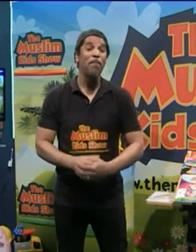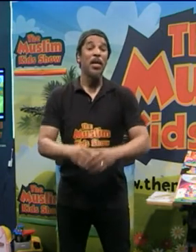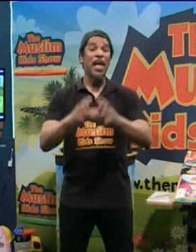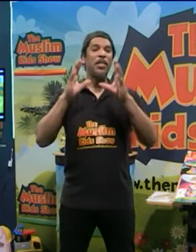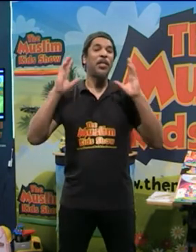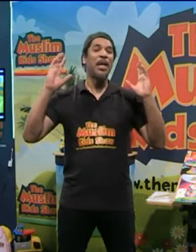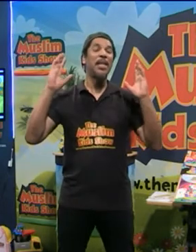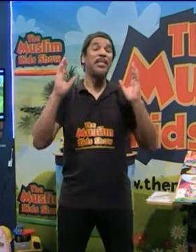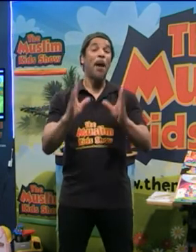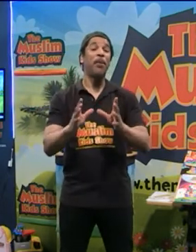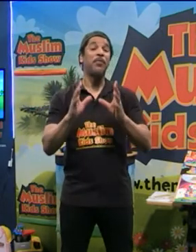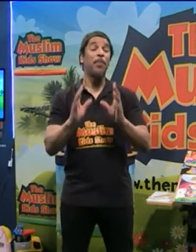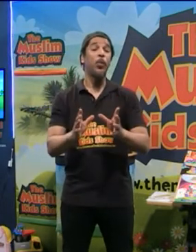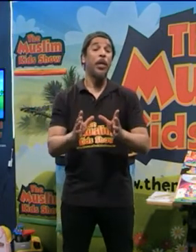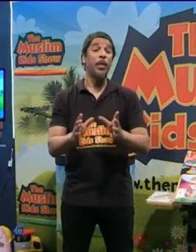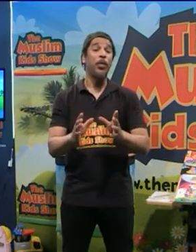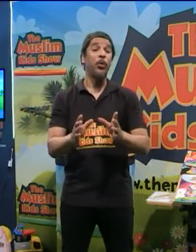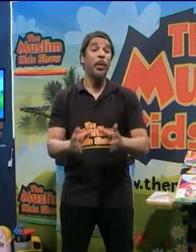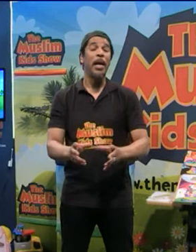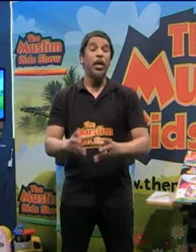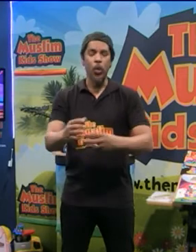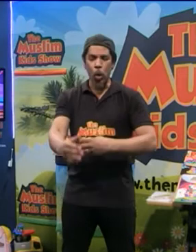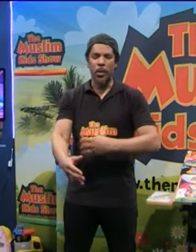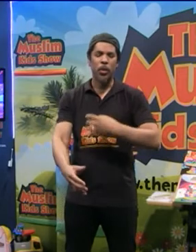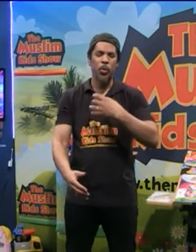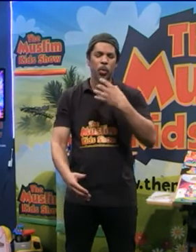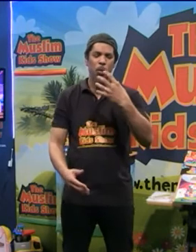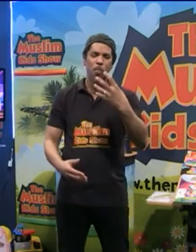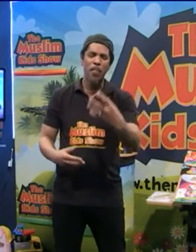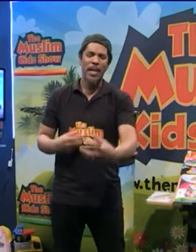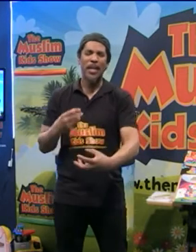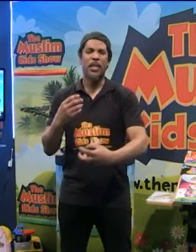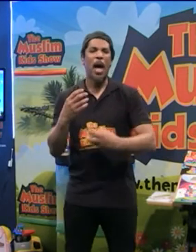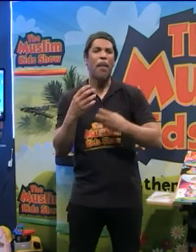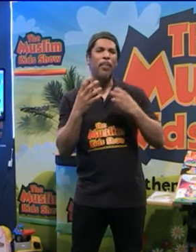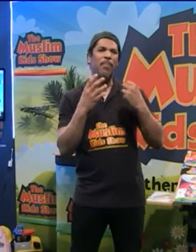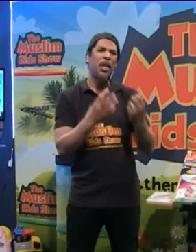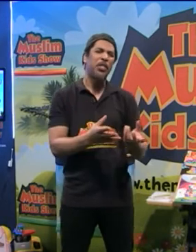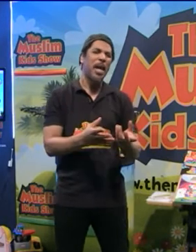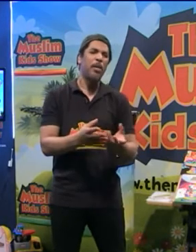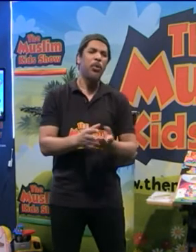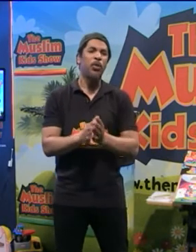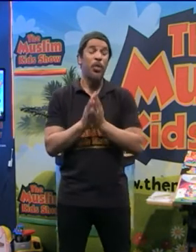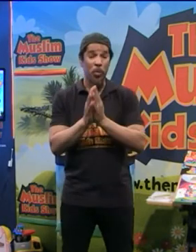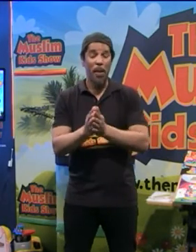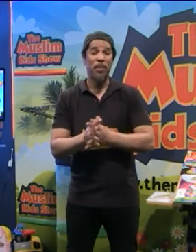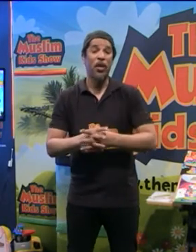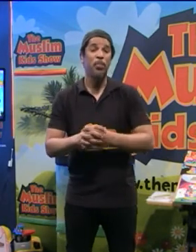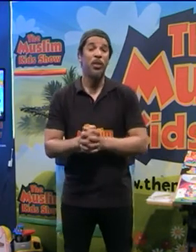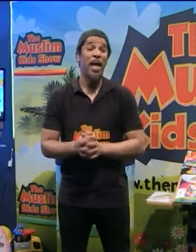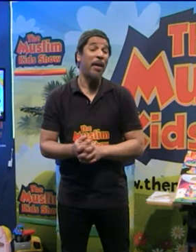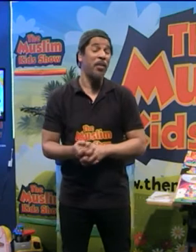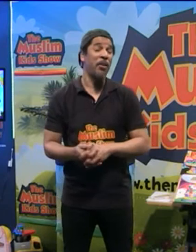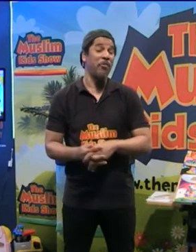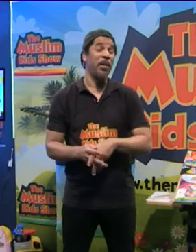today that is just an example of some of the work that they're doing in order to make Islam understandable to those members of our